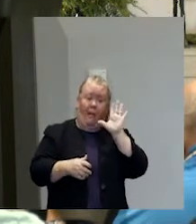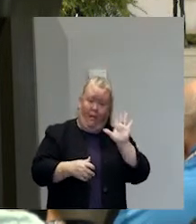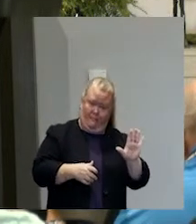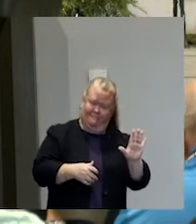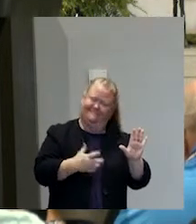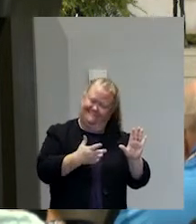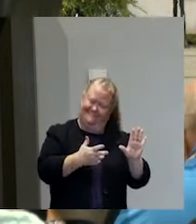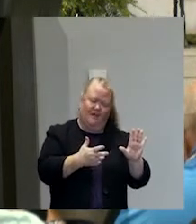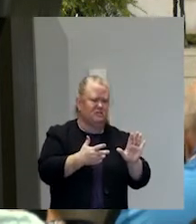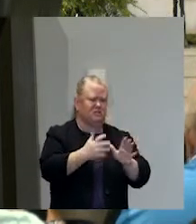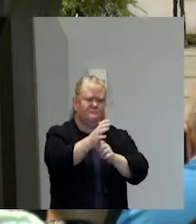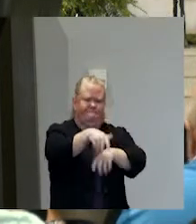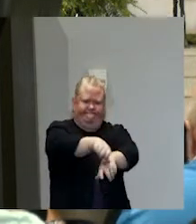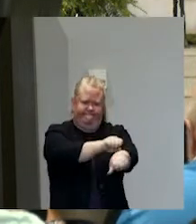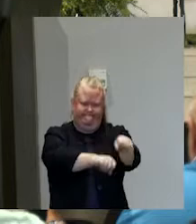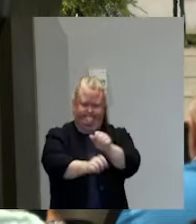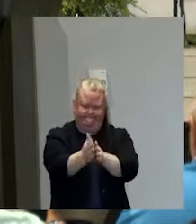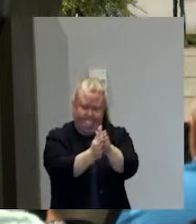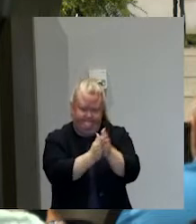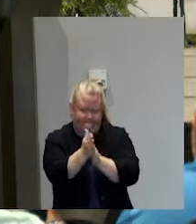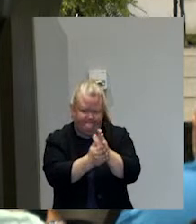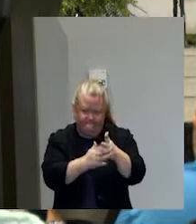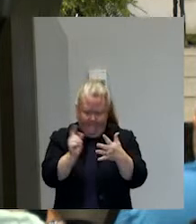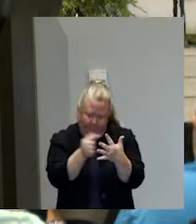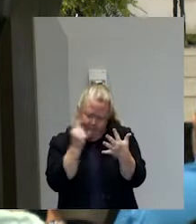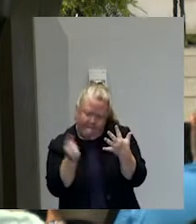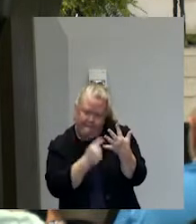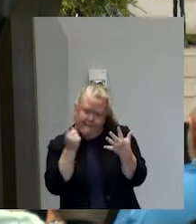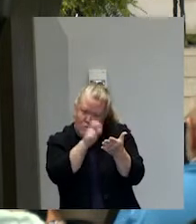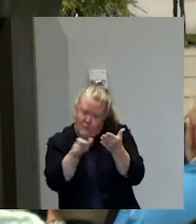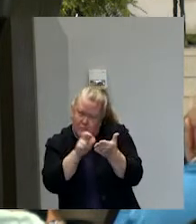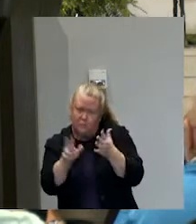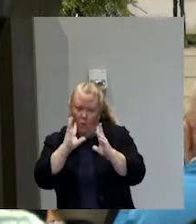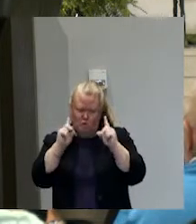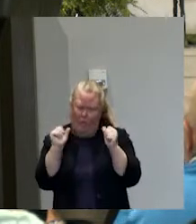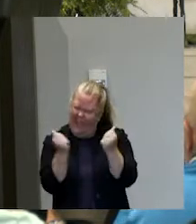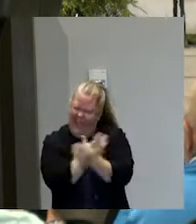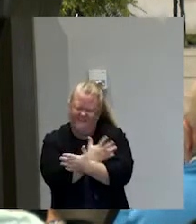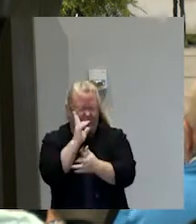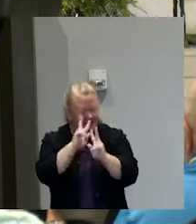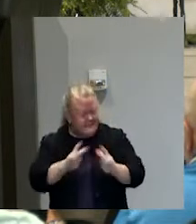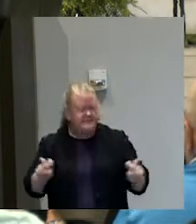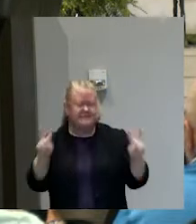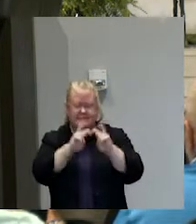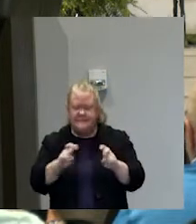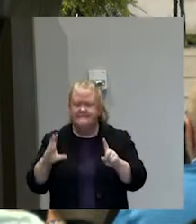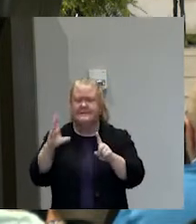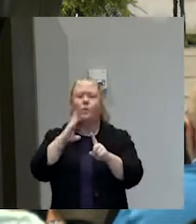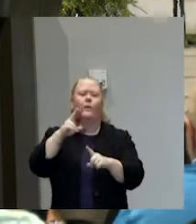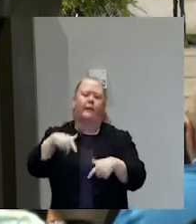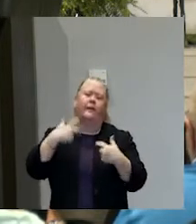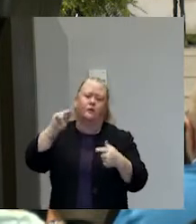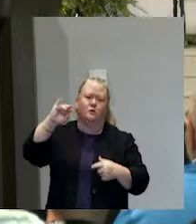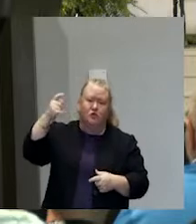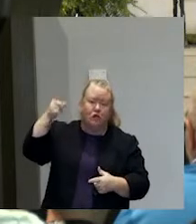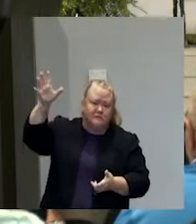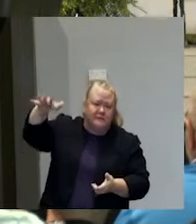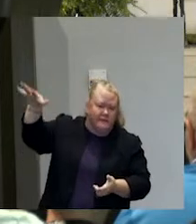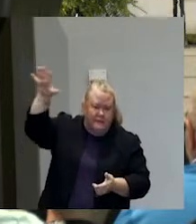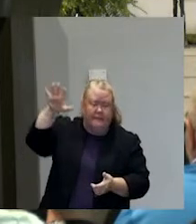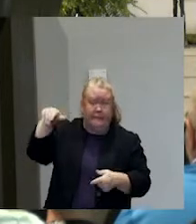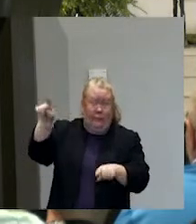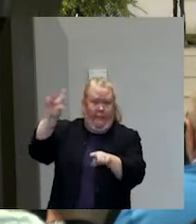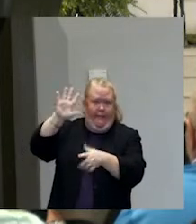the go-getter, the gung-ho one, the one that's like, we're going to do all this research, we're going to do all this stuff, we're going to look. And I grew up in New Jersey, and New Jersey at the